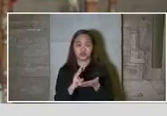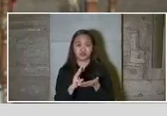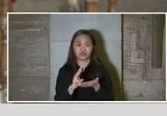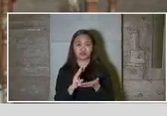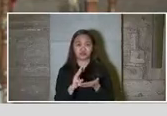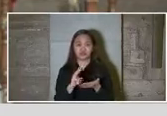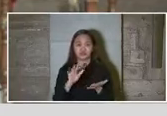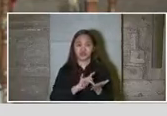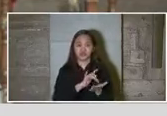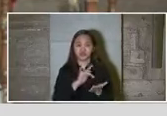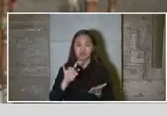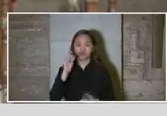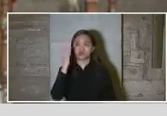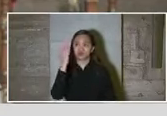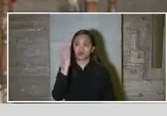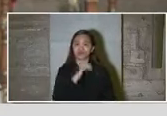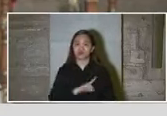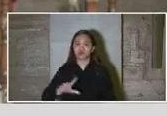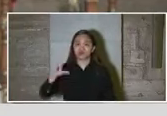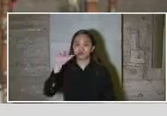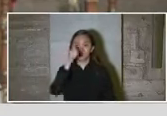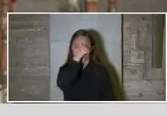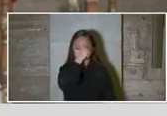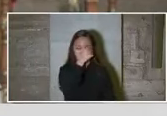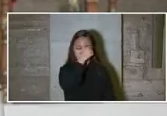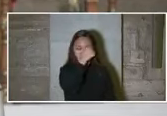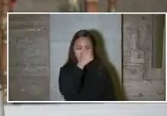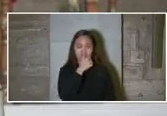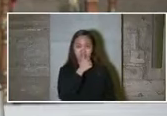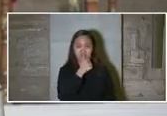Matthew. Glory to you, O Lord.